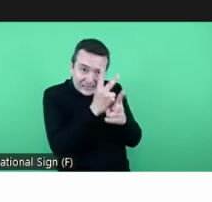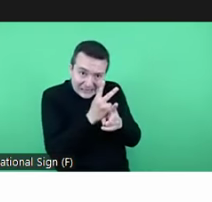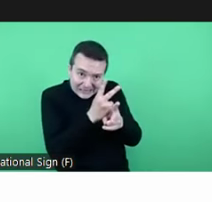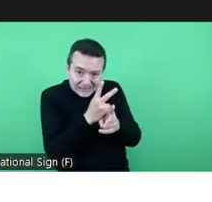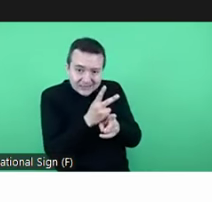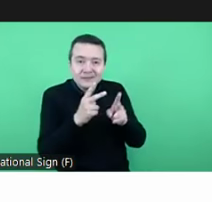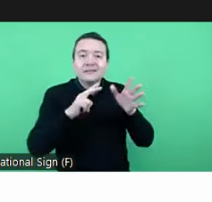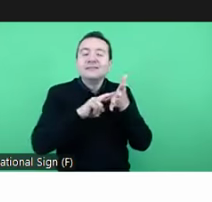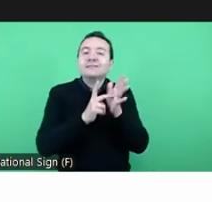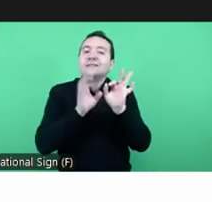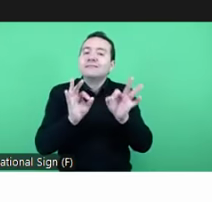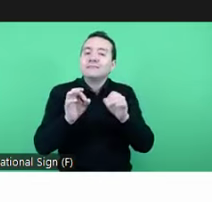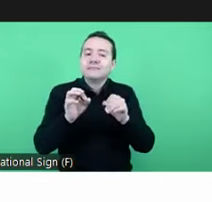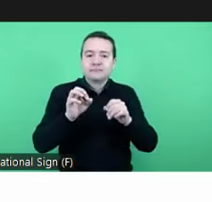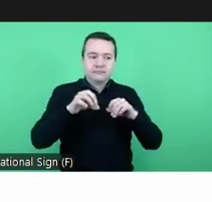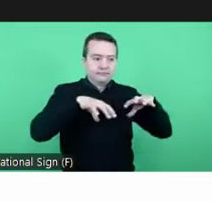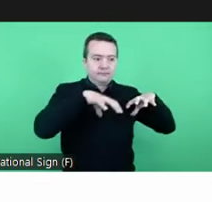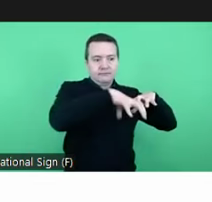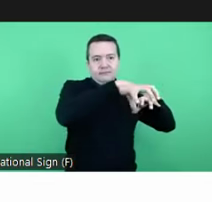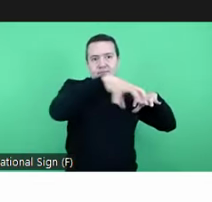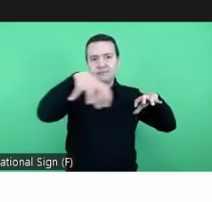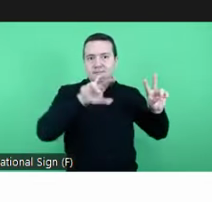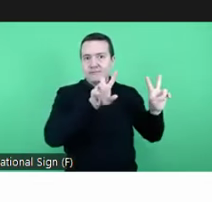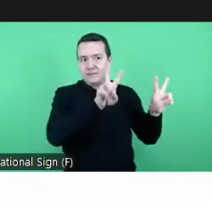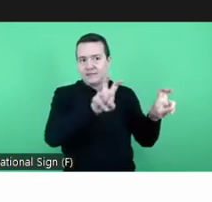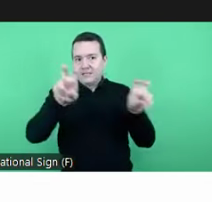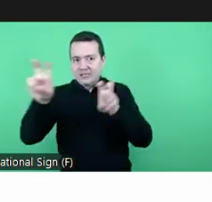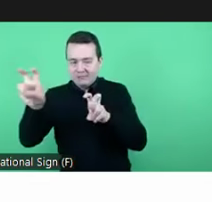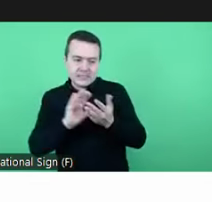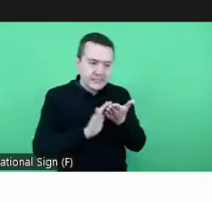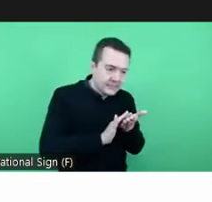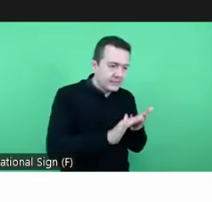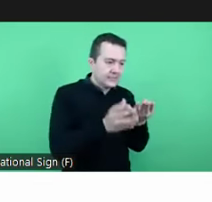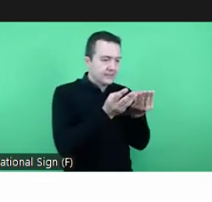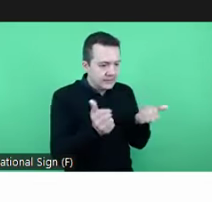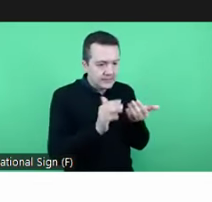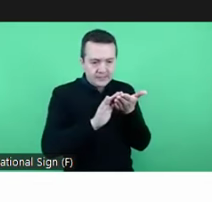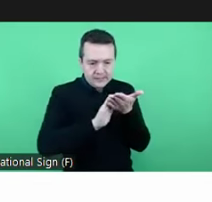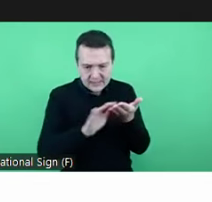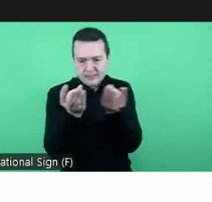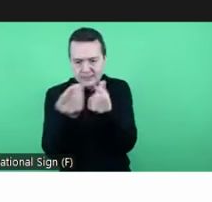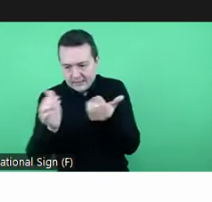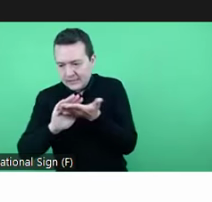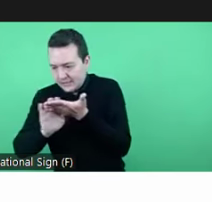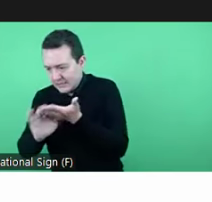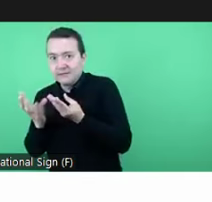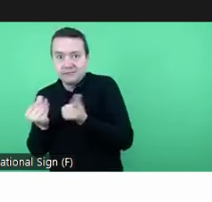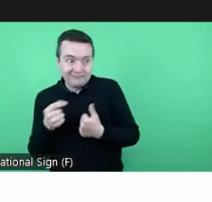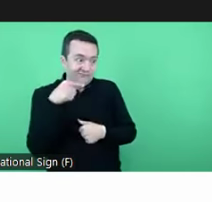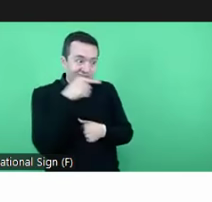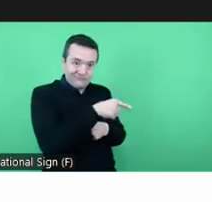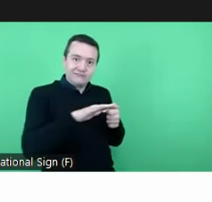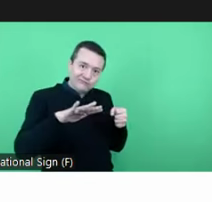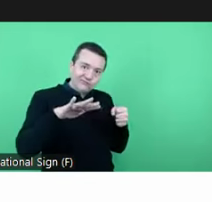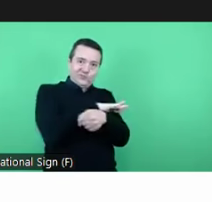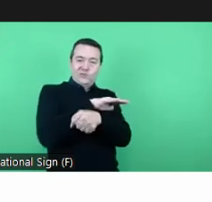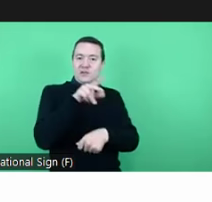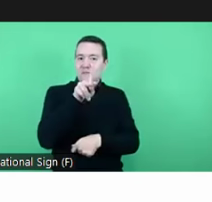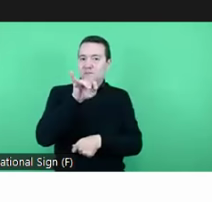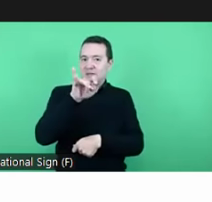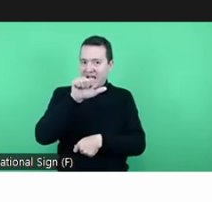actuar entails, as en we varios have frentes seen, distintos al mismo acting on tiempo, different fronts at the same ¿no? time. Por un lado, mejorar la because on one cobertura de end, movilidad, improving brindar las